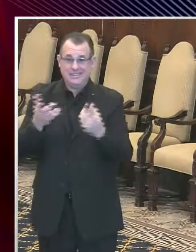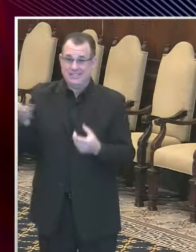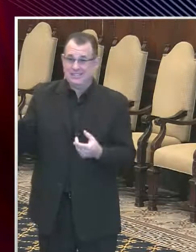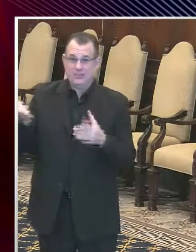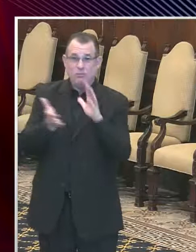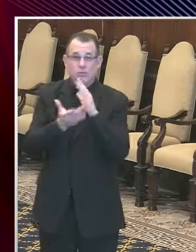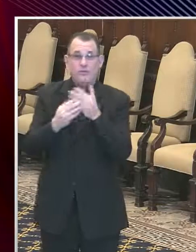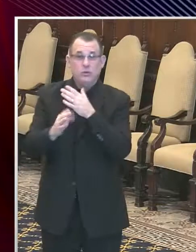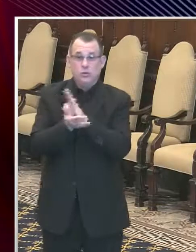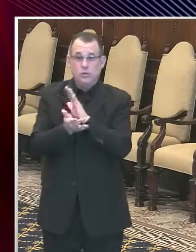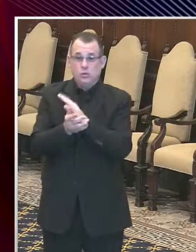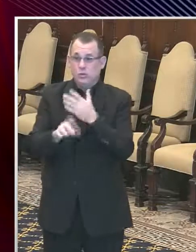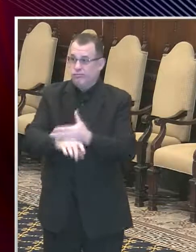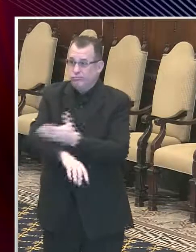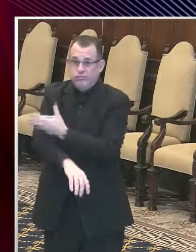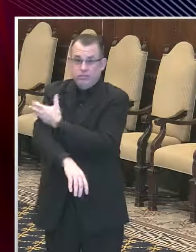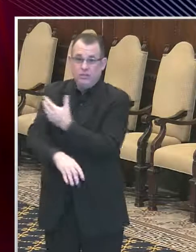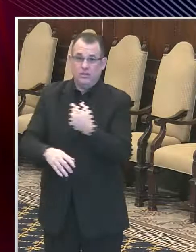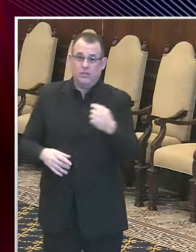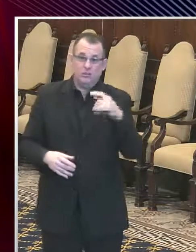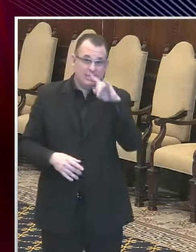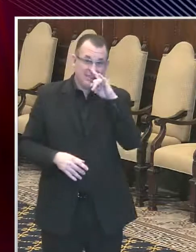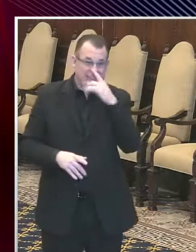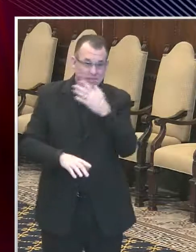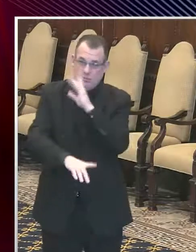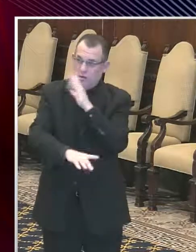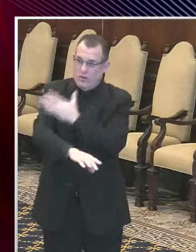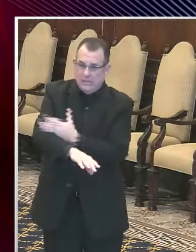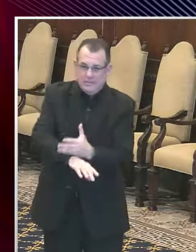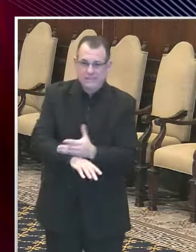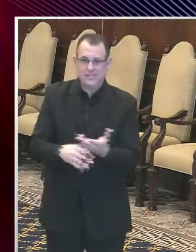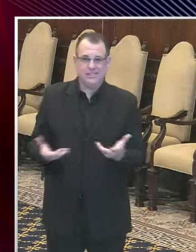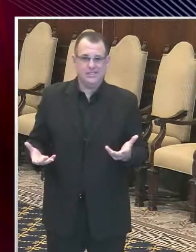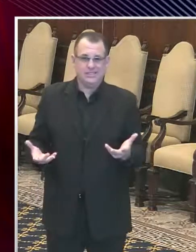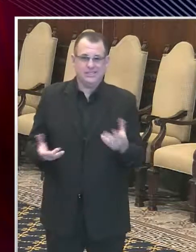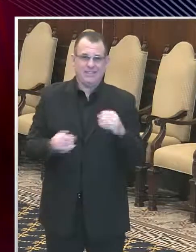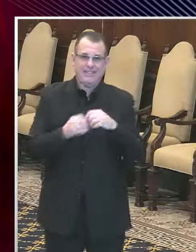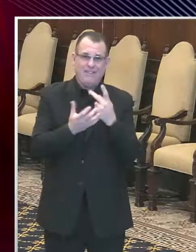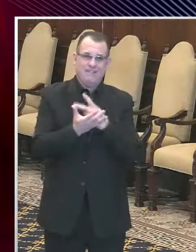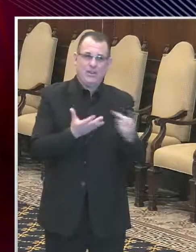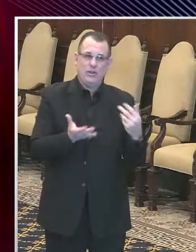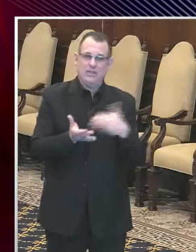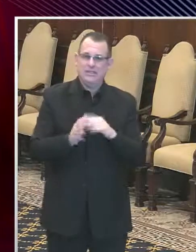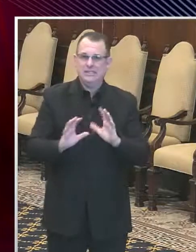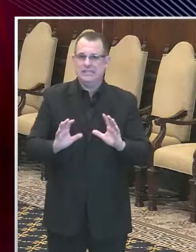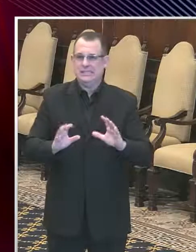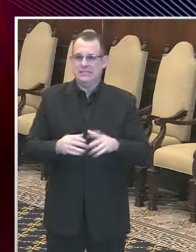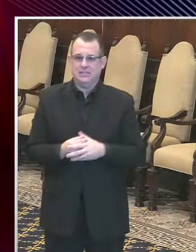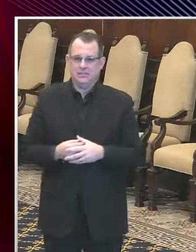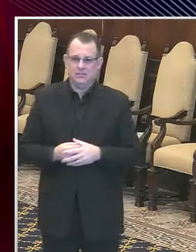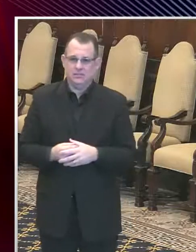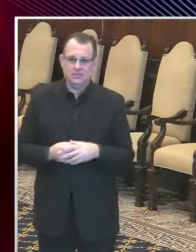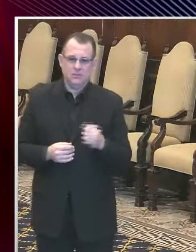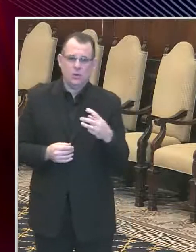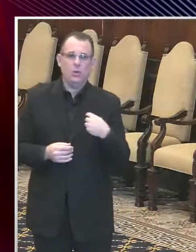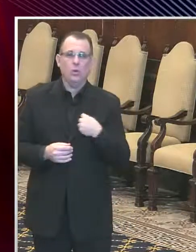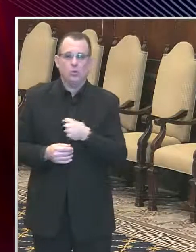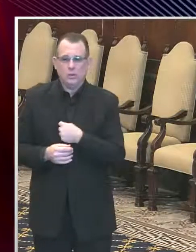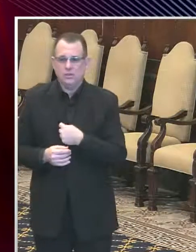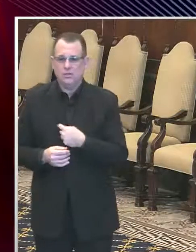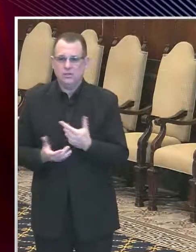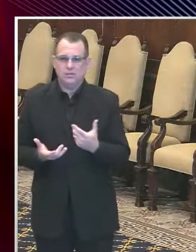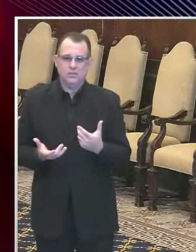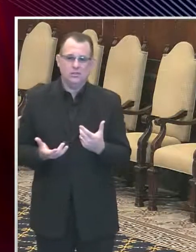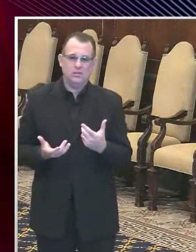education, I don't want these kids sliding back into failure. So everything's on the table